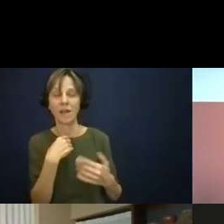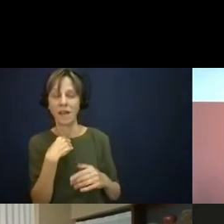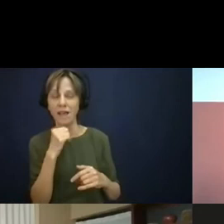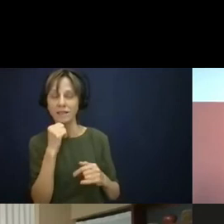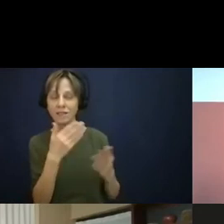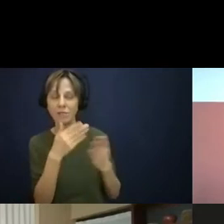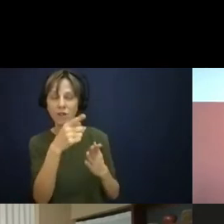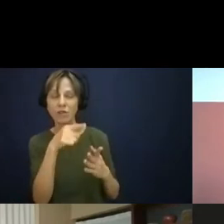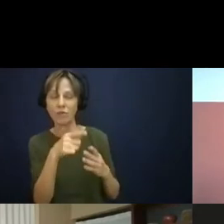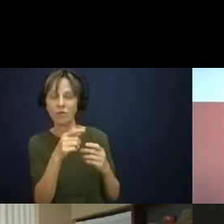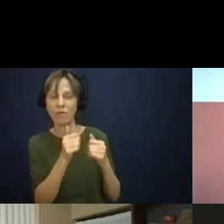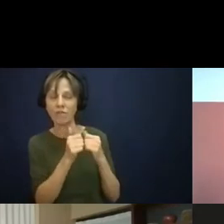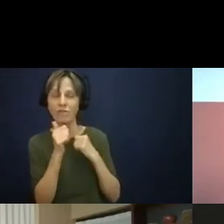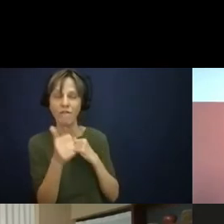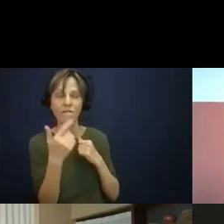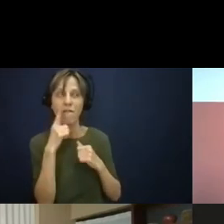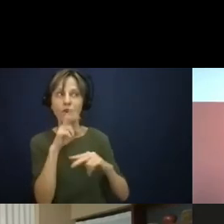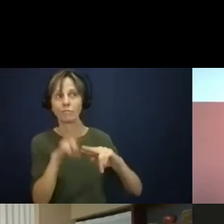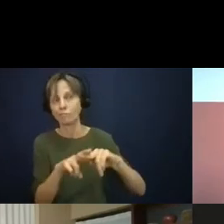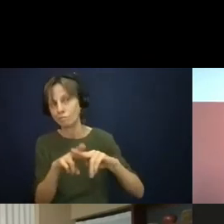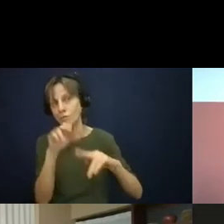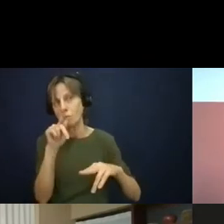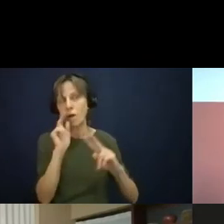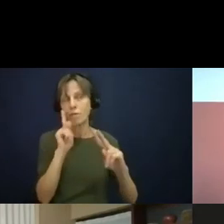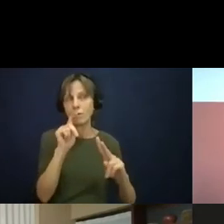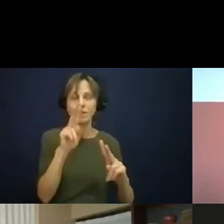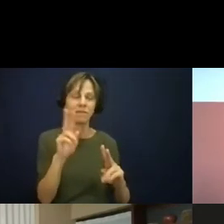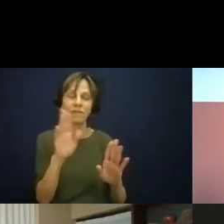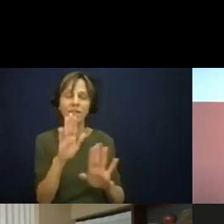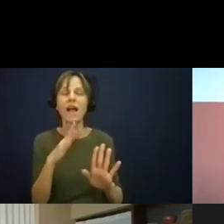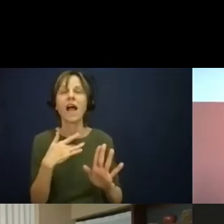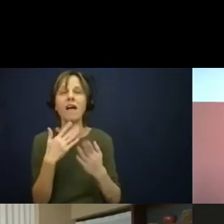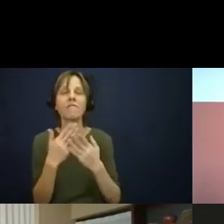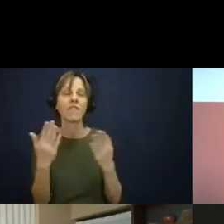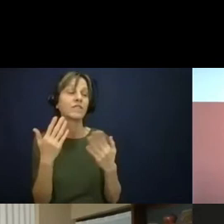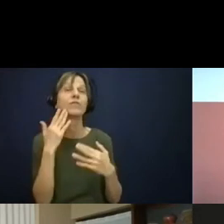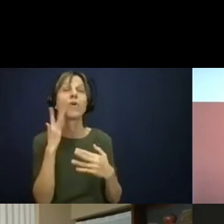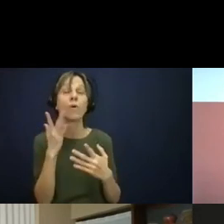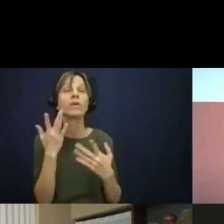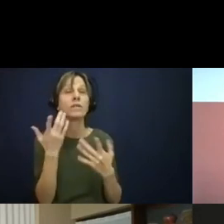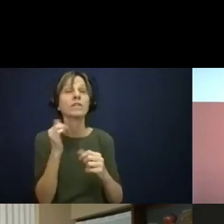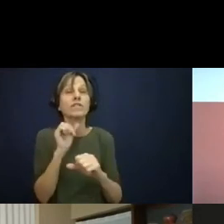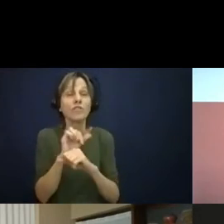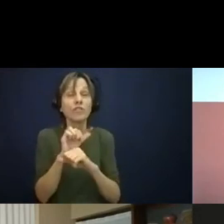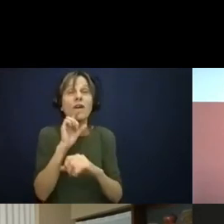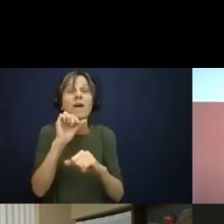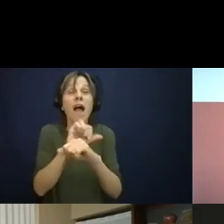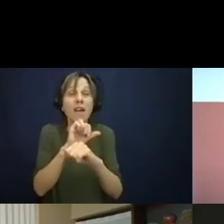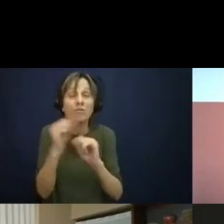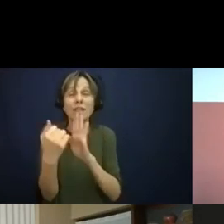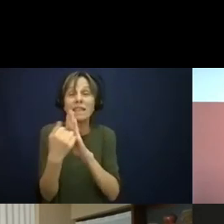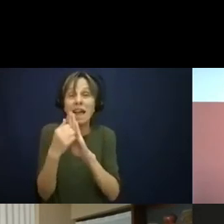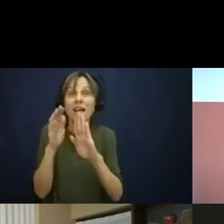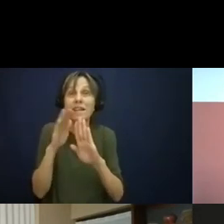So I got some things for you to do, like they said, a job not gonna knock on your door. A job literally knocked on my door,